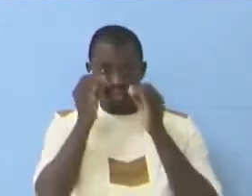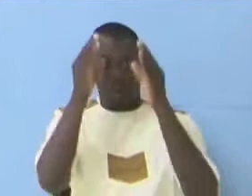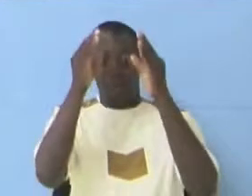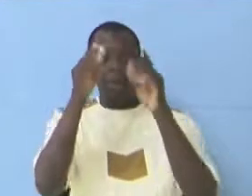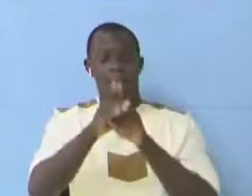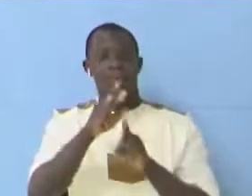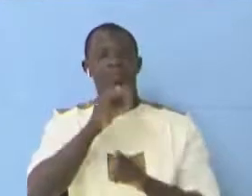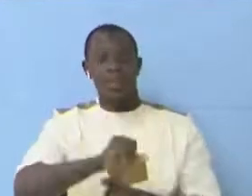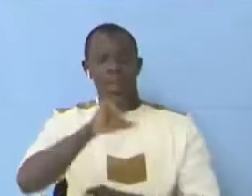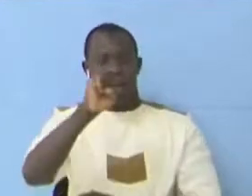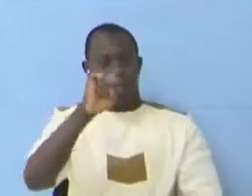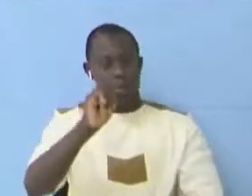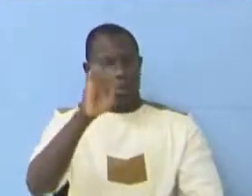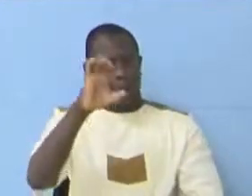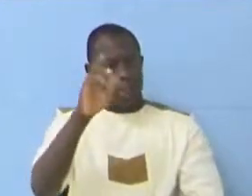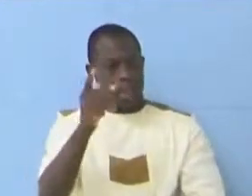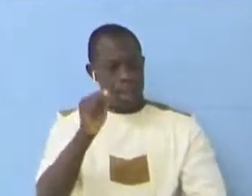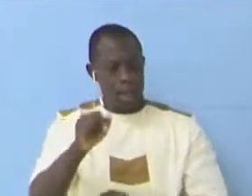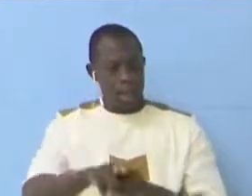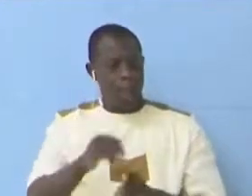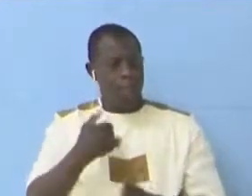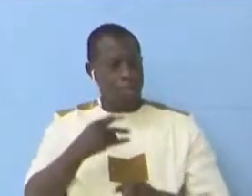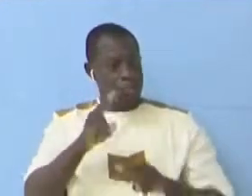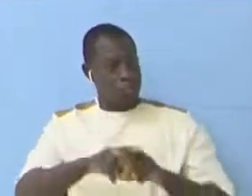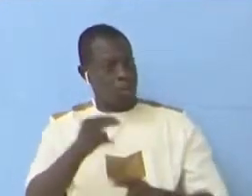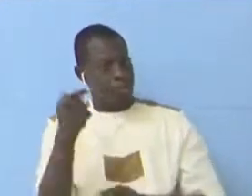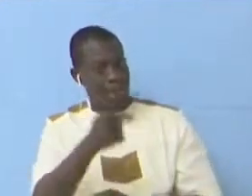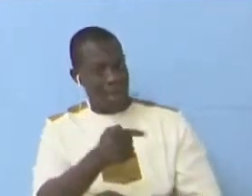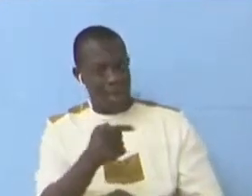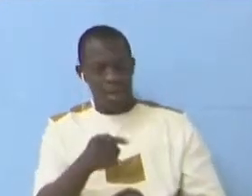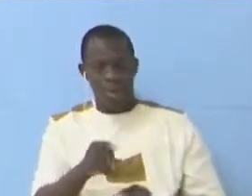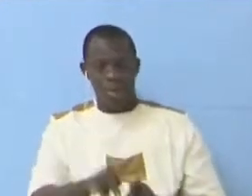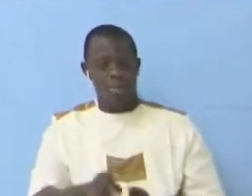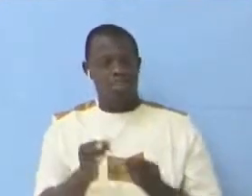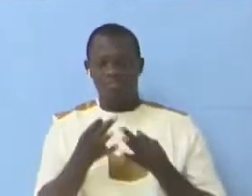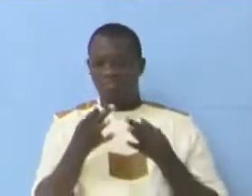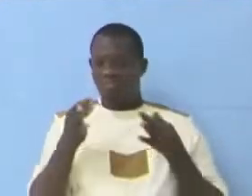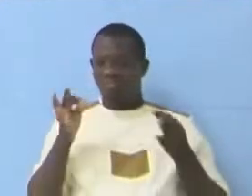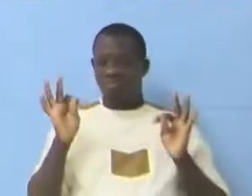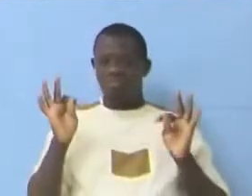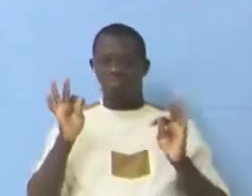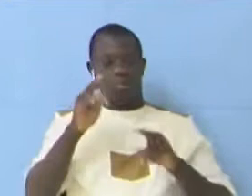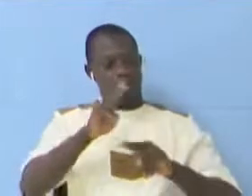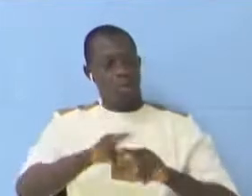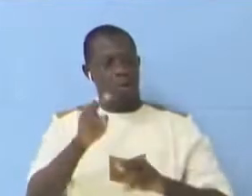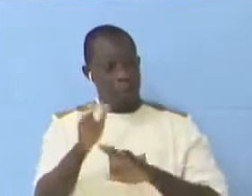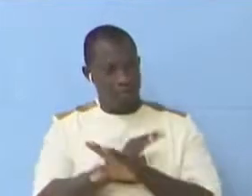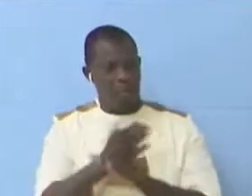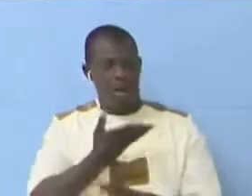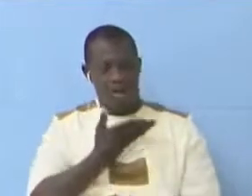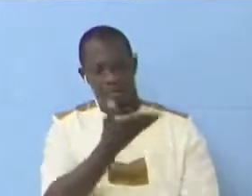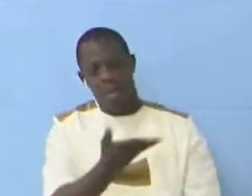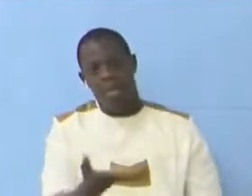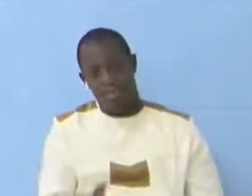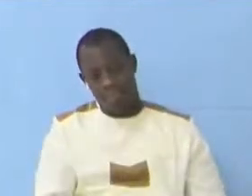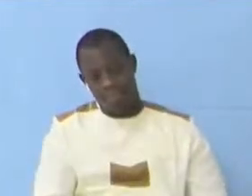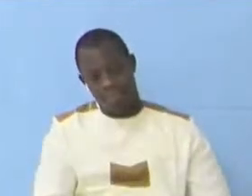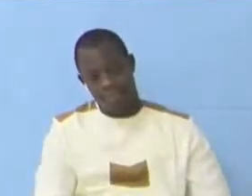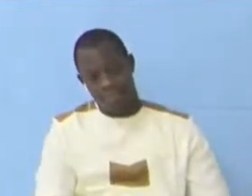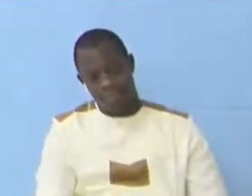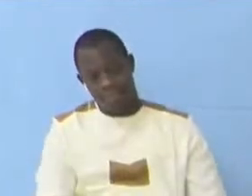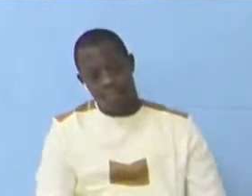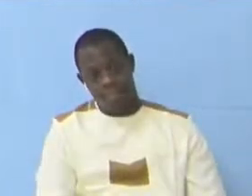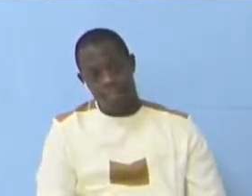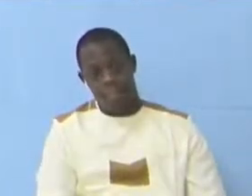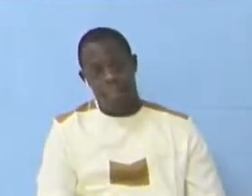They sat there comfortably. di nga bettu de Mr. Seka foofu nga toog ñoonu ñoom ñu ngi fa toogoon ak àndale ko ak dal gu mu